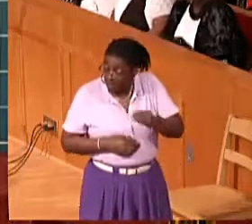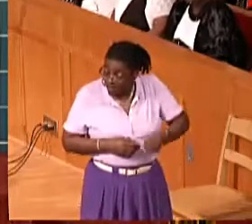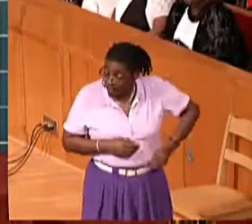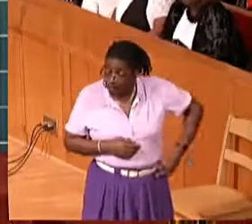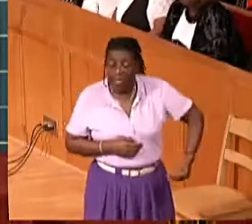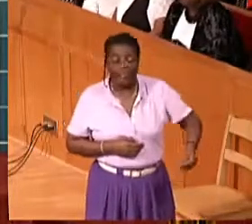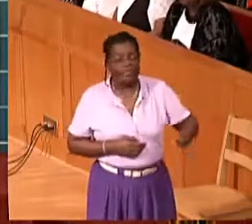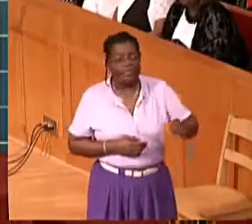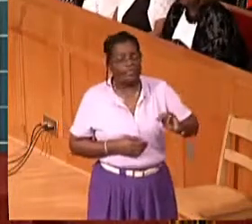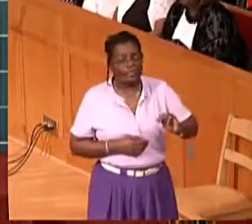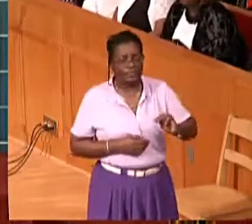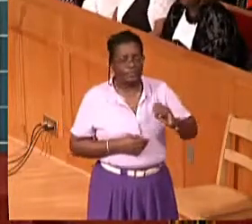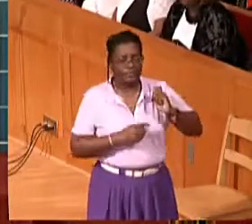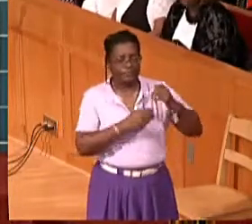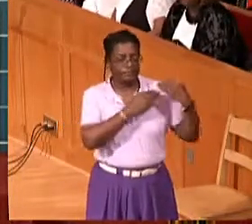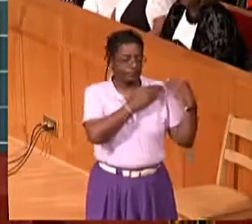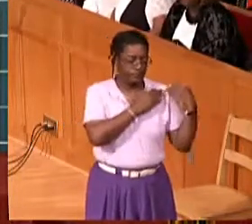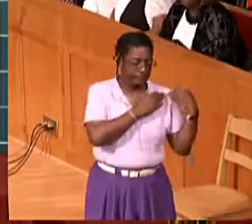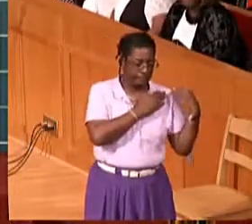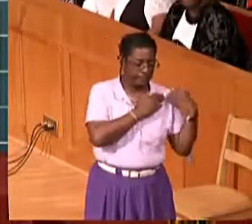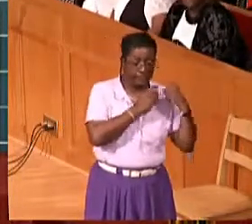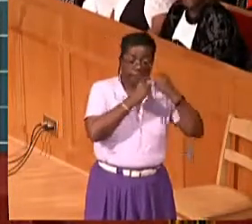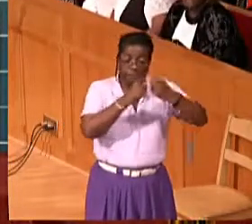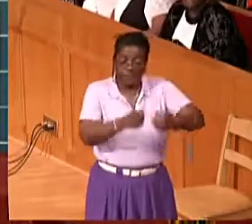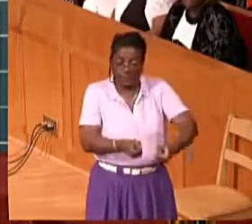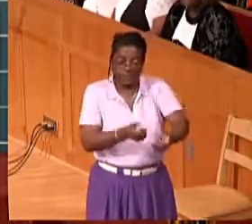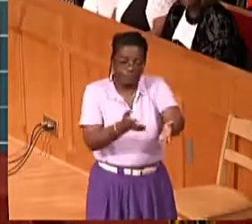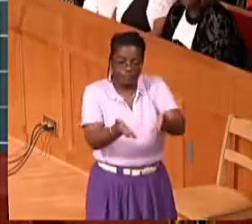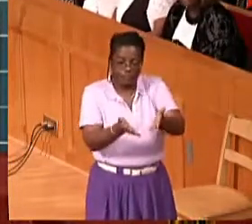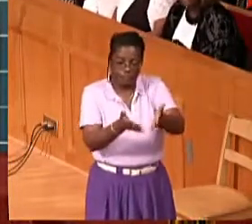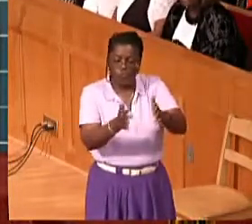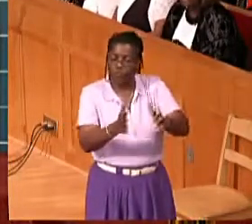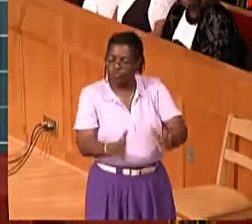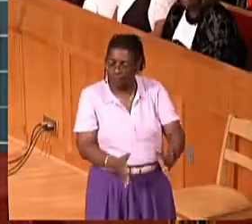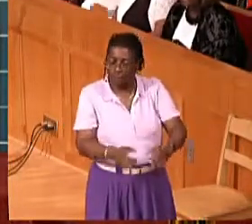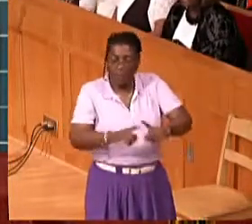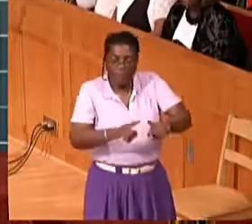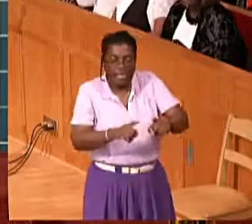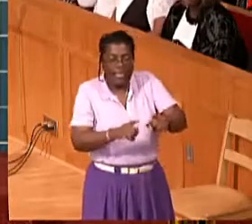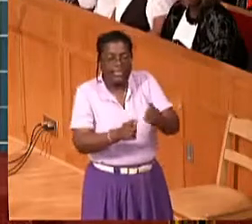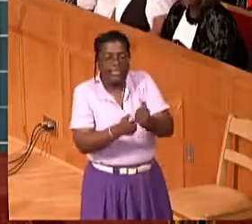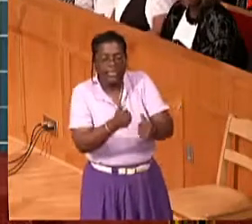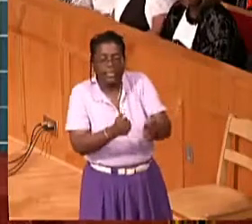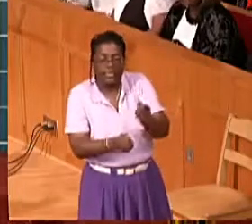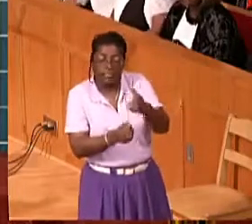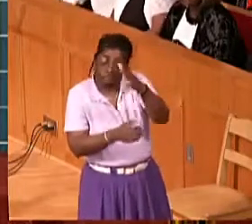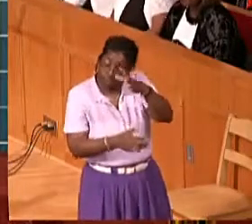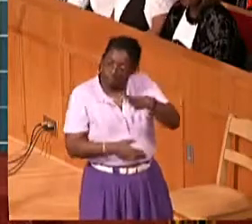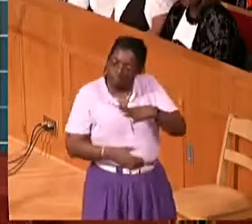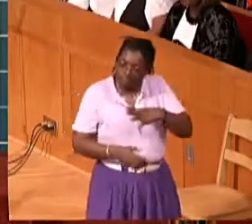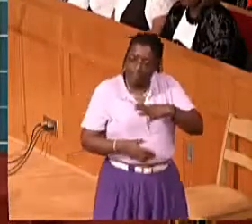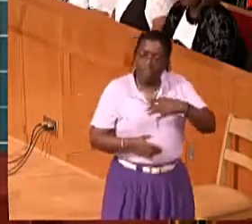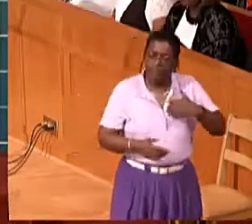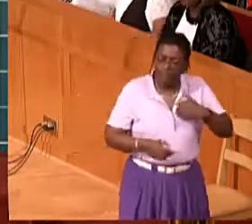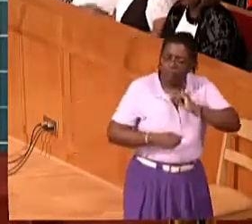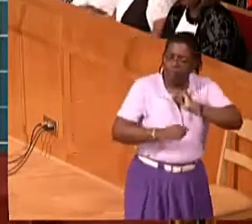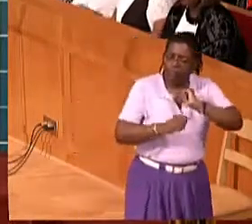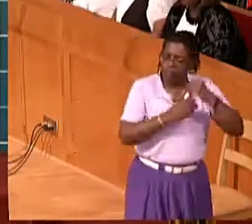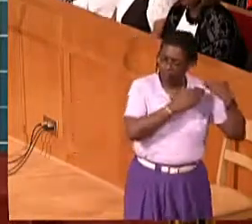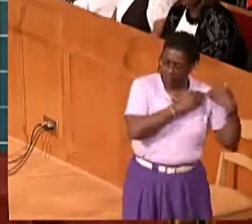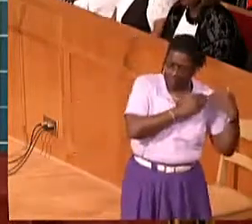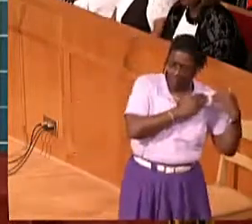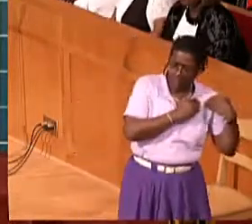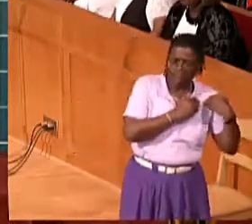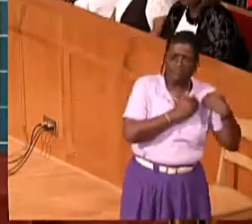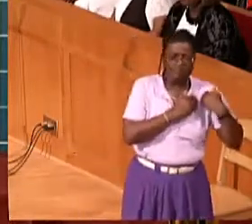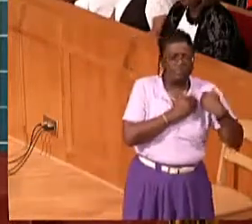each servant had to attend to his own talents. Do I have a witness? You can't. Some of the worst stuff